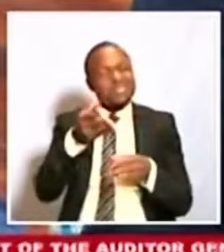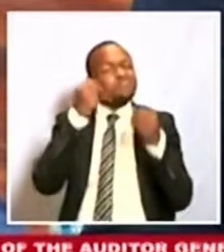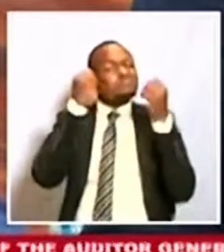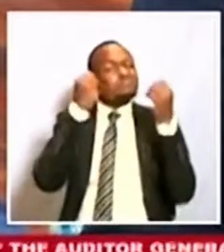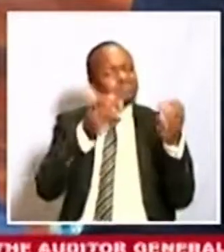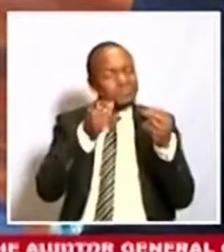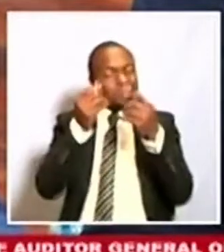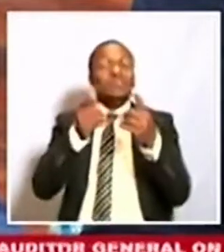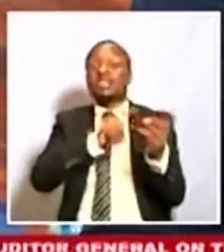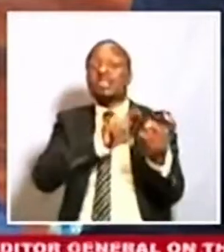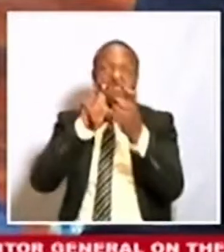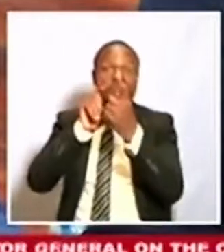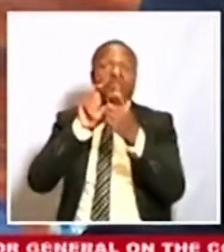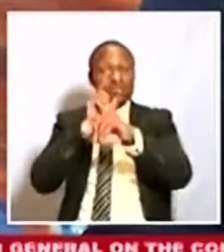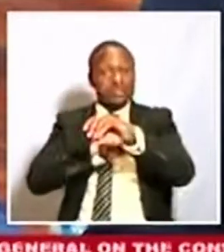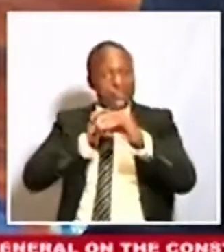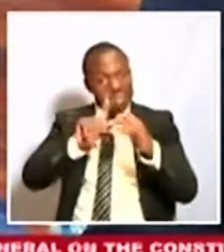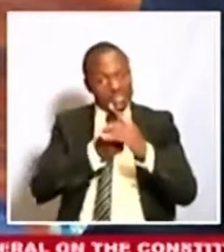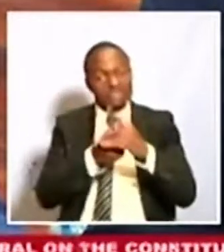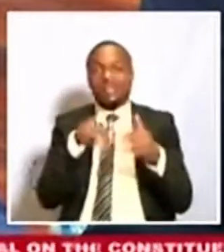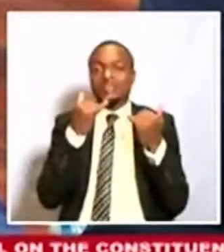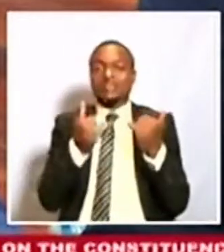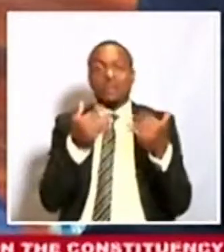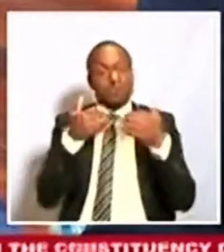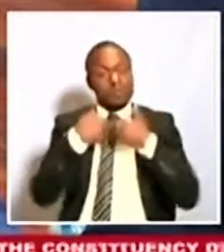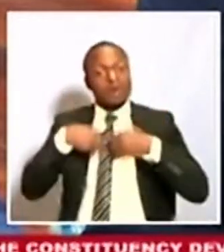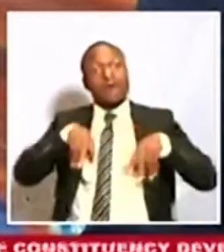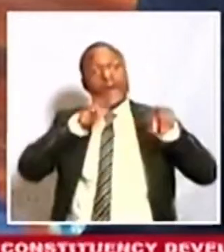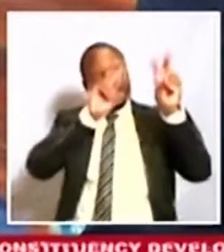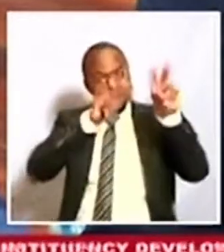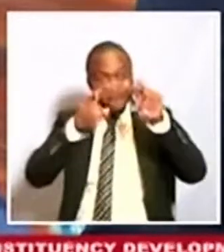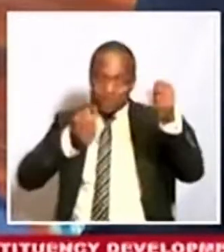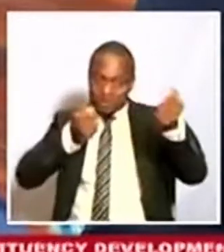when we are starting. Right now we have a monitoring